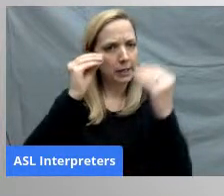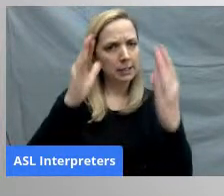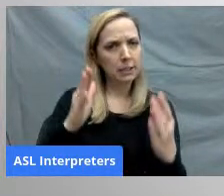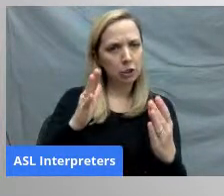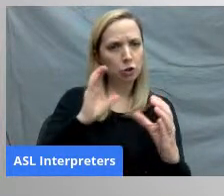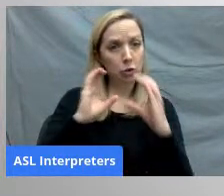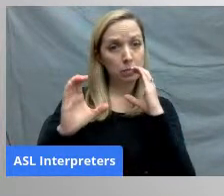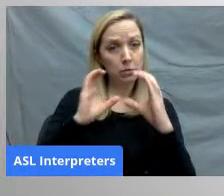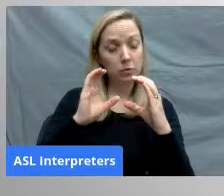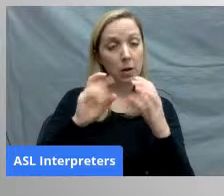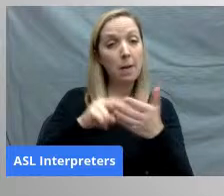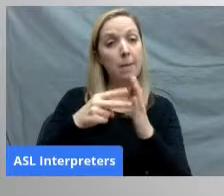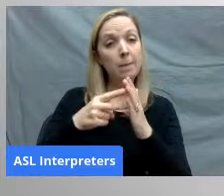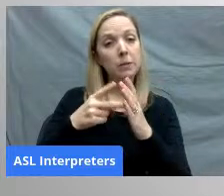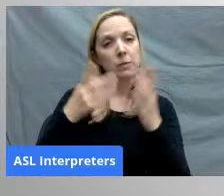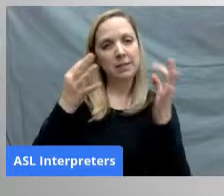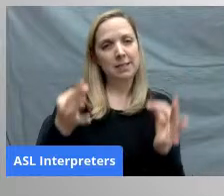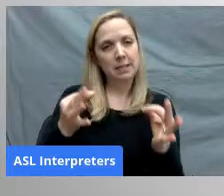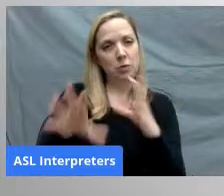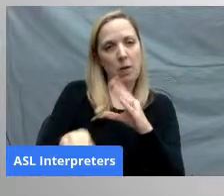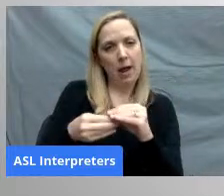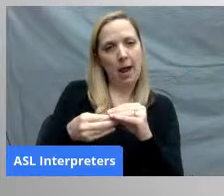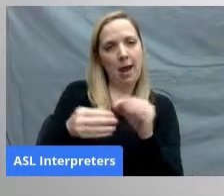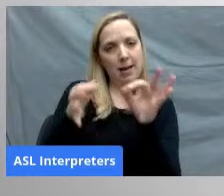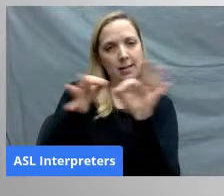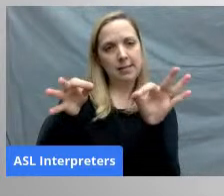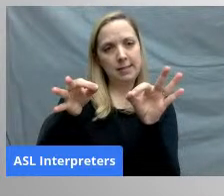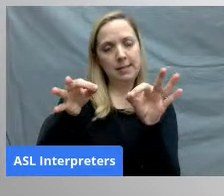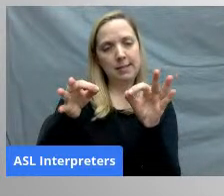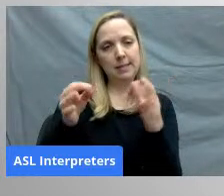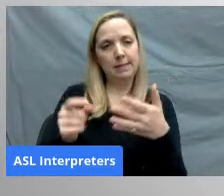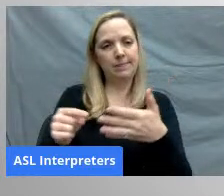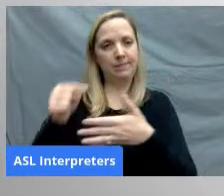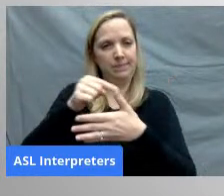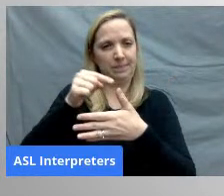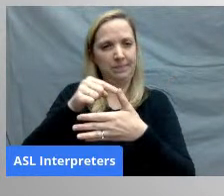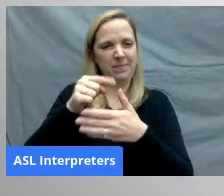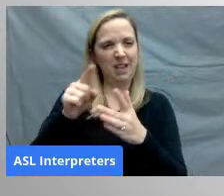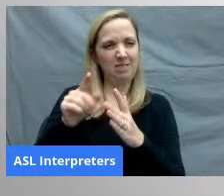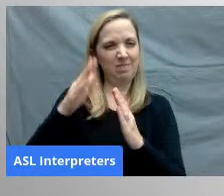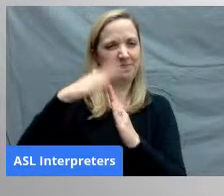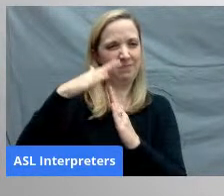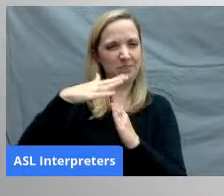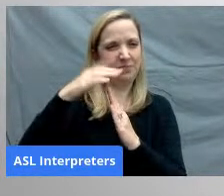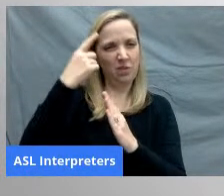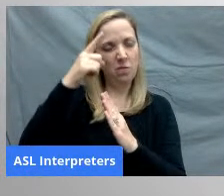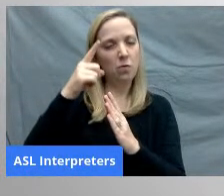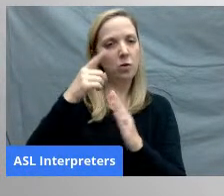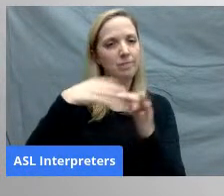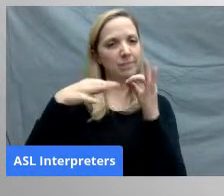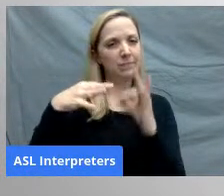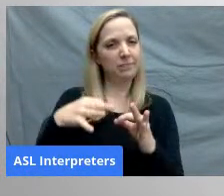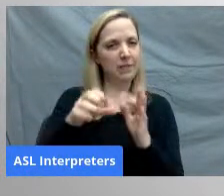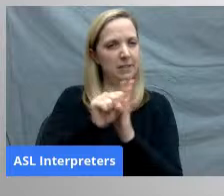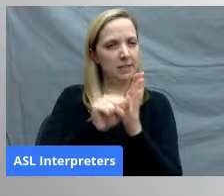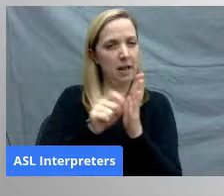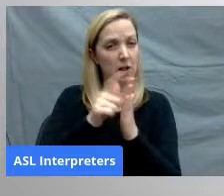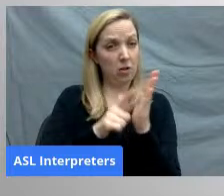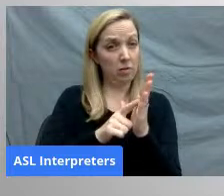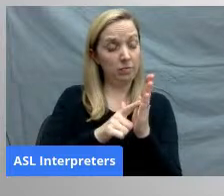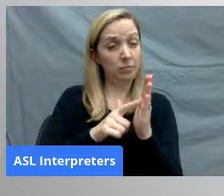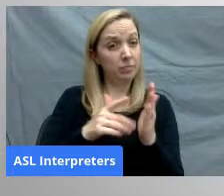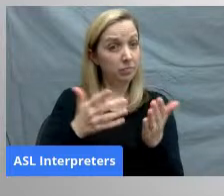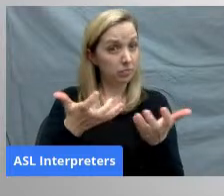beginning to emphasize that piece of the state law. Mr. Pruitt, did you want to comment on that?